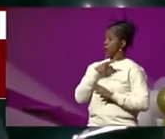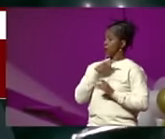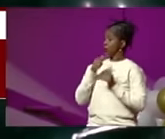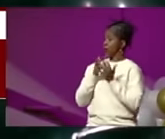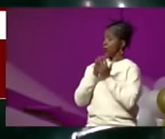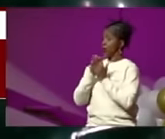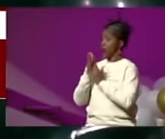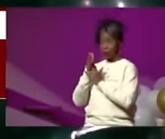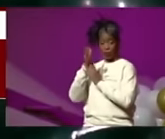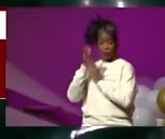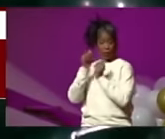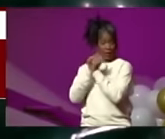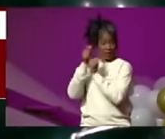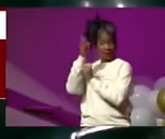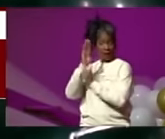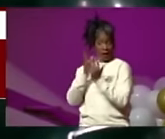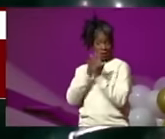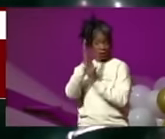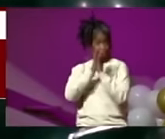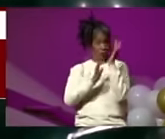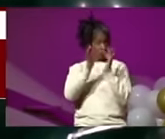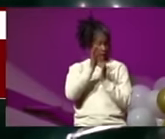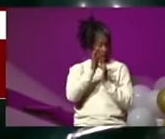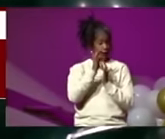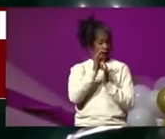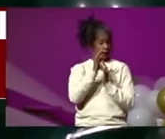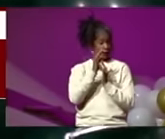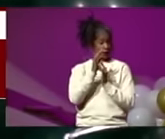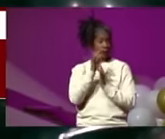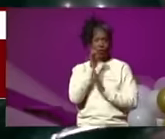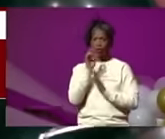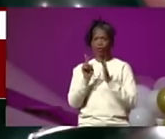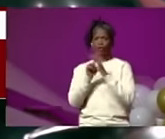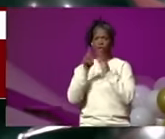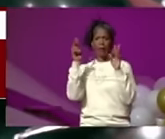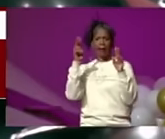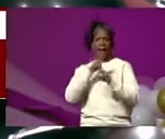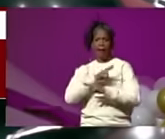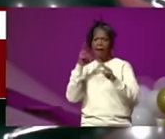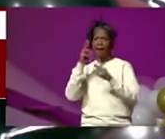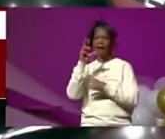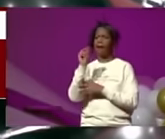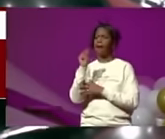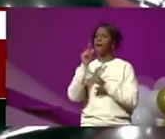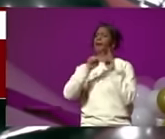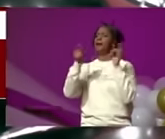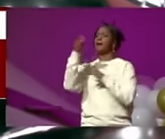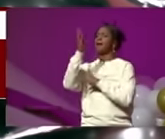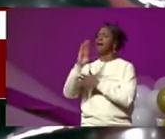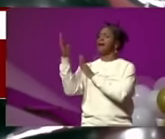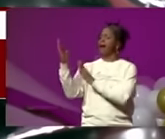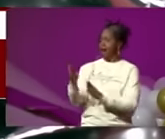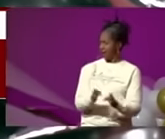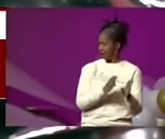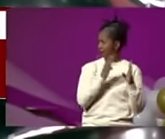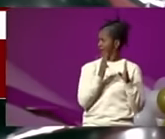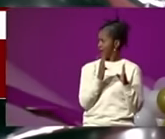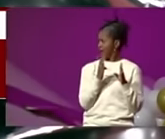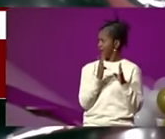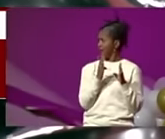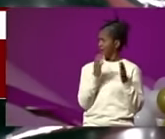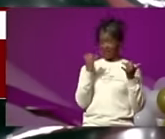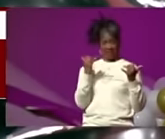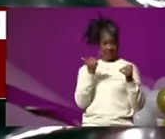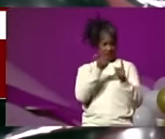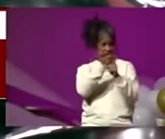Christ, you're here. And you want to get to know that child. You ain't here by accident. God planned it. If you're here and you know good and well, it's